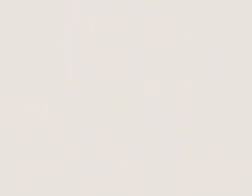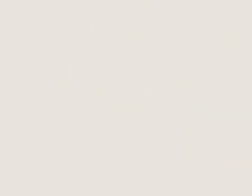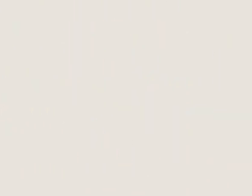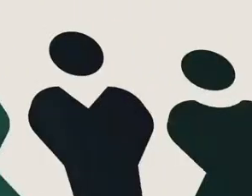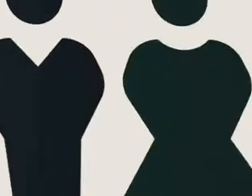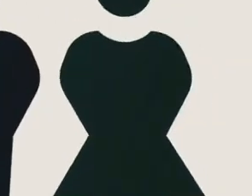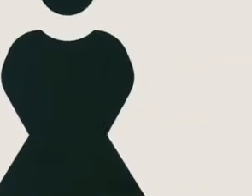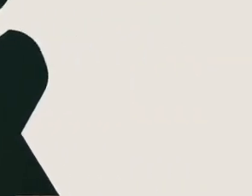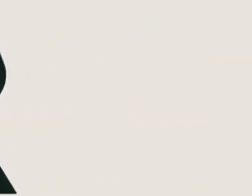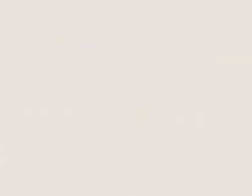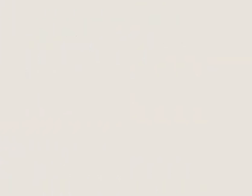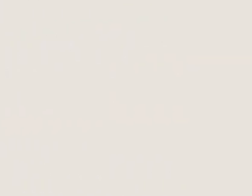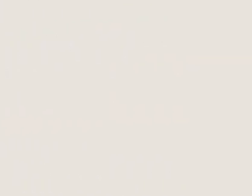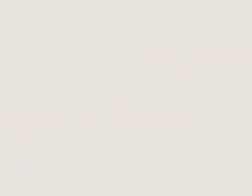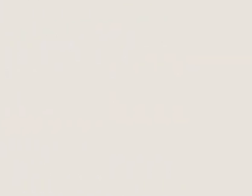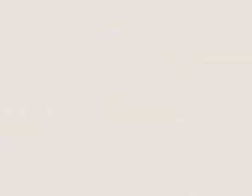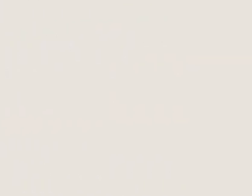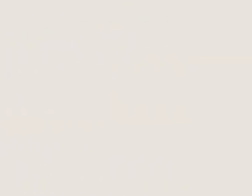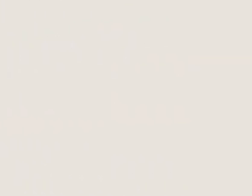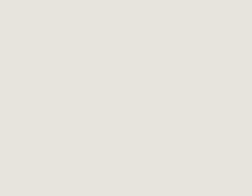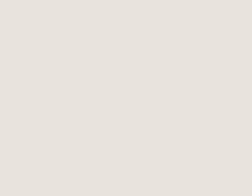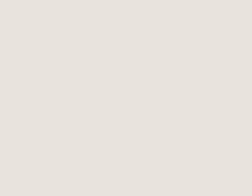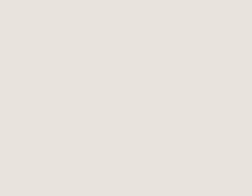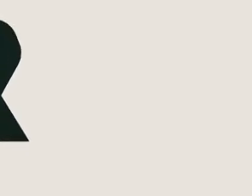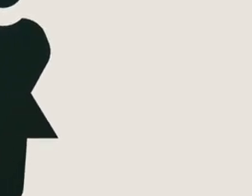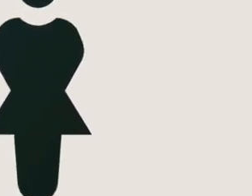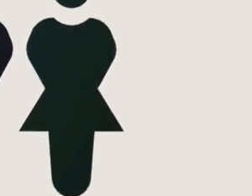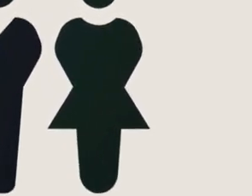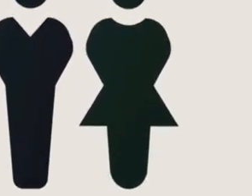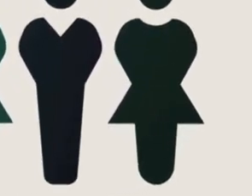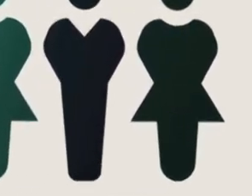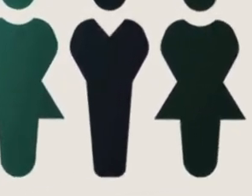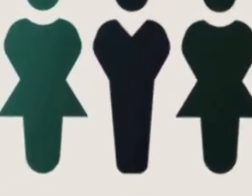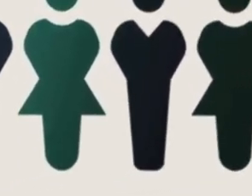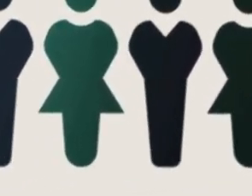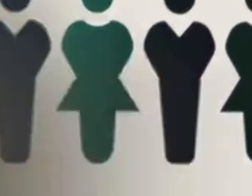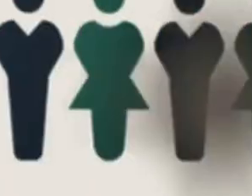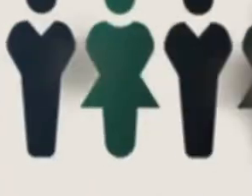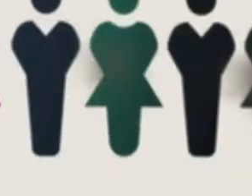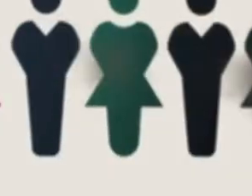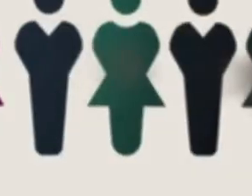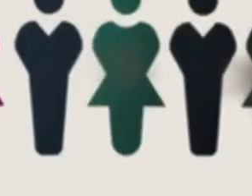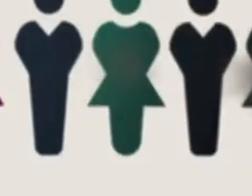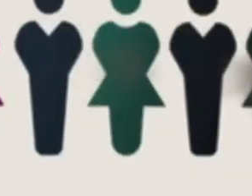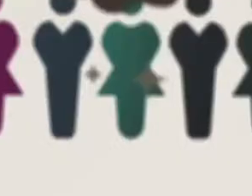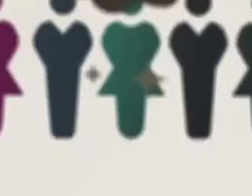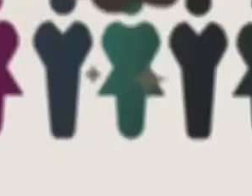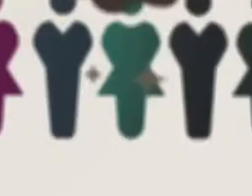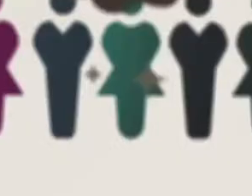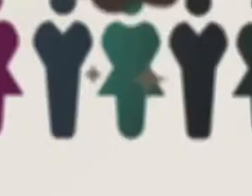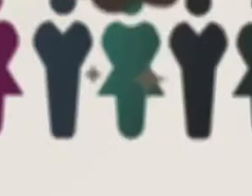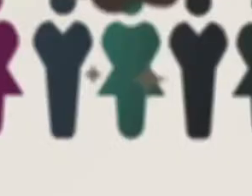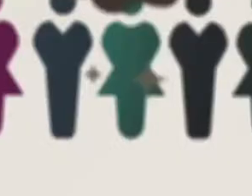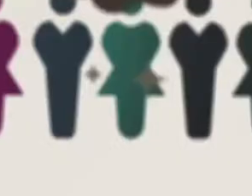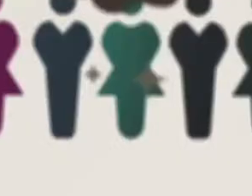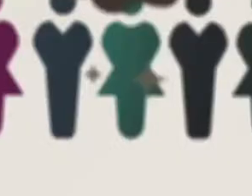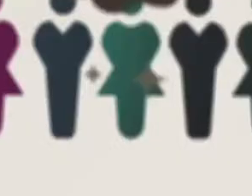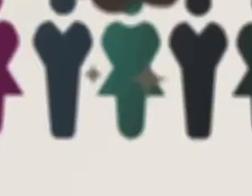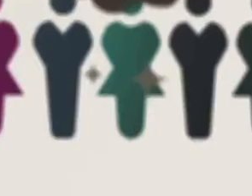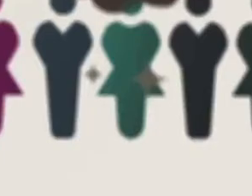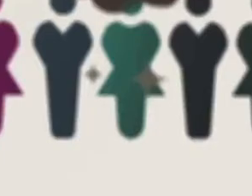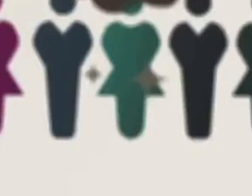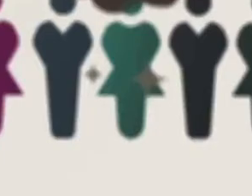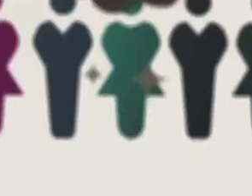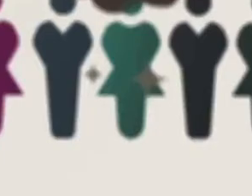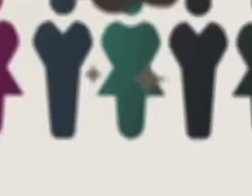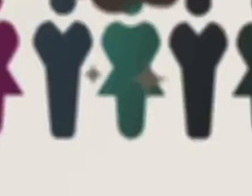1991-1992. The URA senior management team, comprised of over 60% expatriate staff, and revenue collection depended majorly on